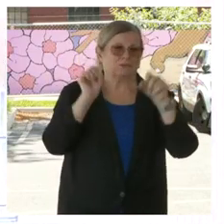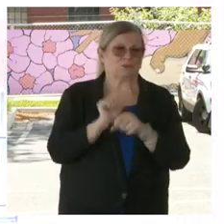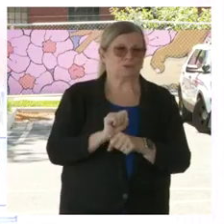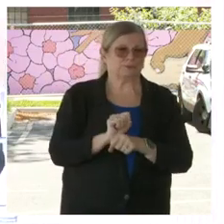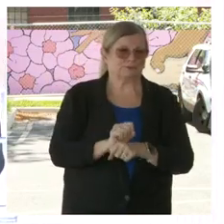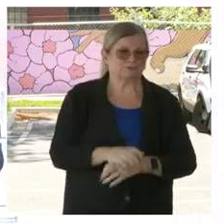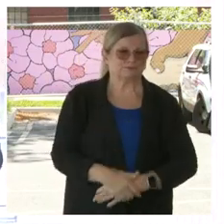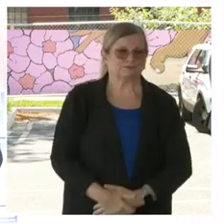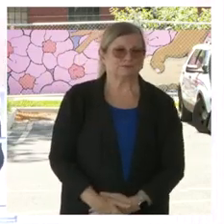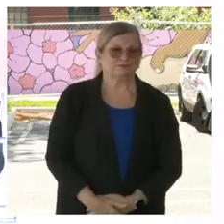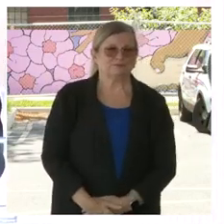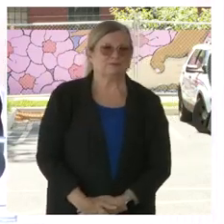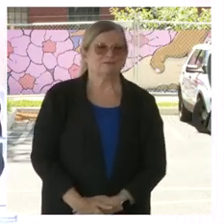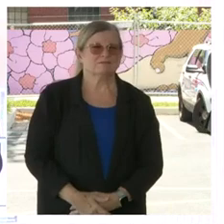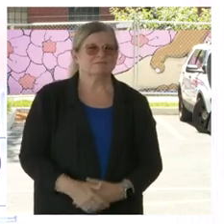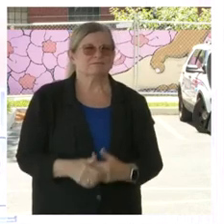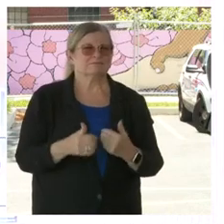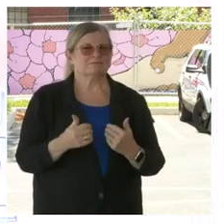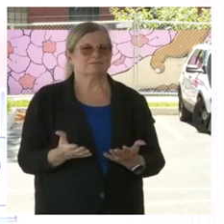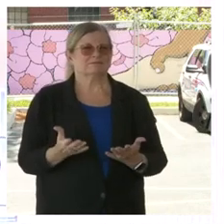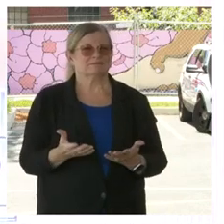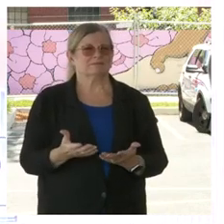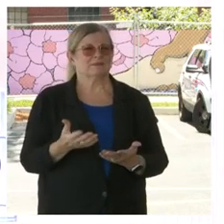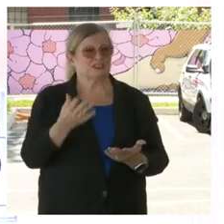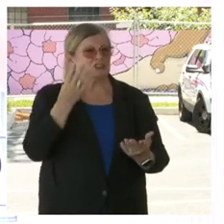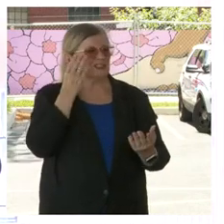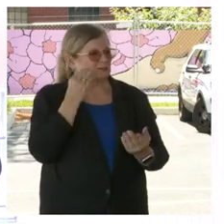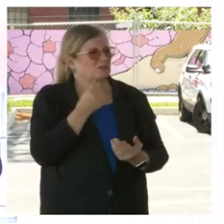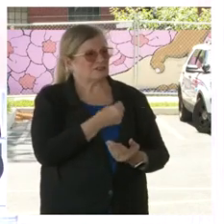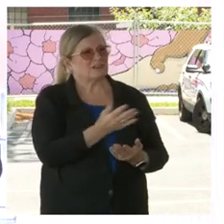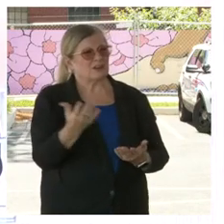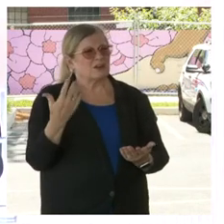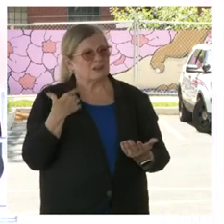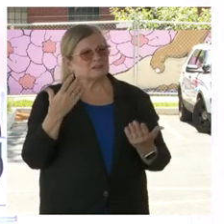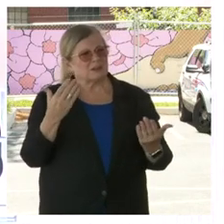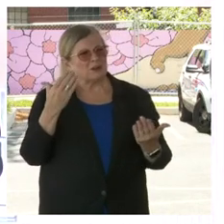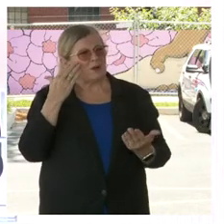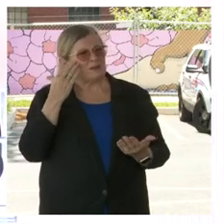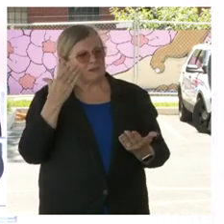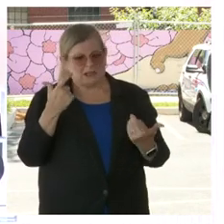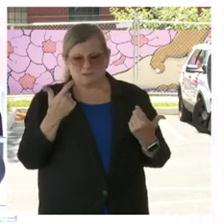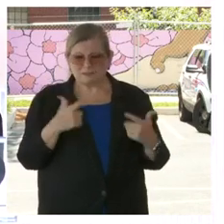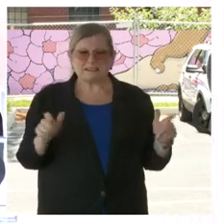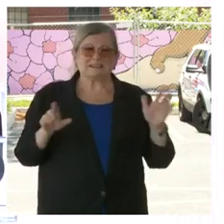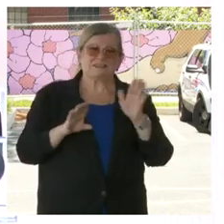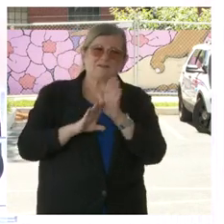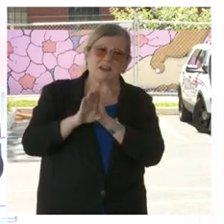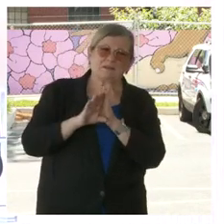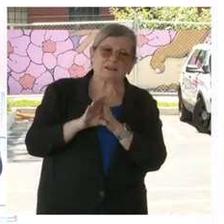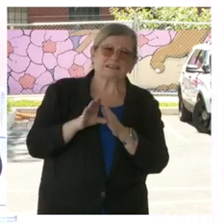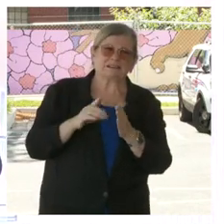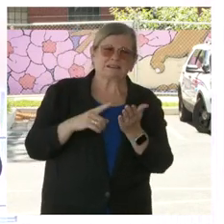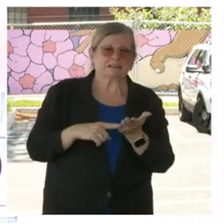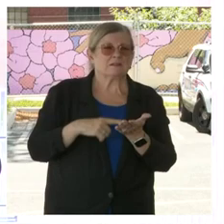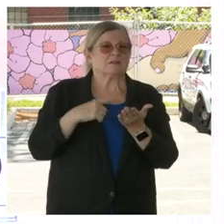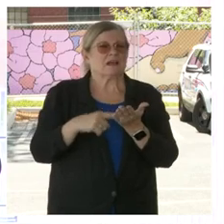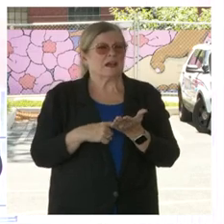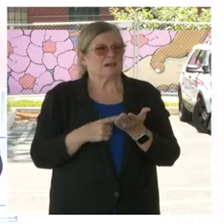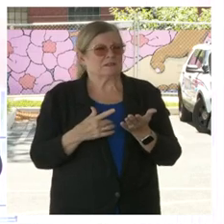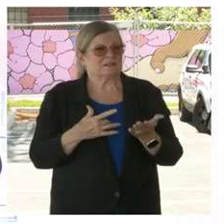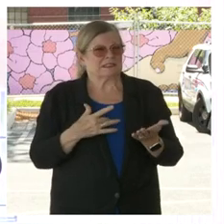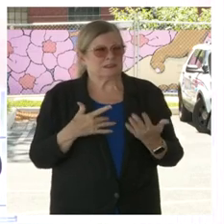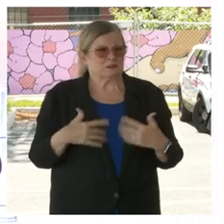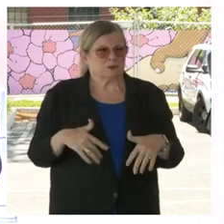The reality is that I think we all know that major development can sometimes come at a large cost to the